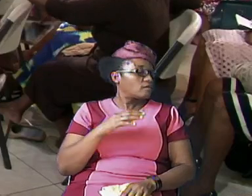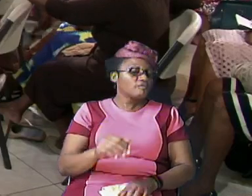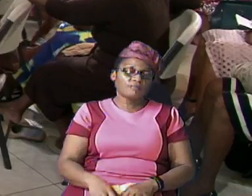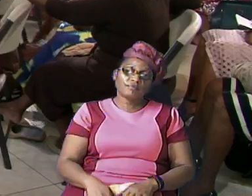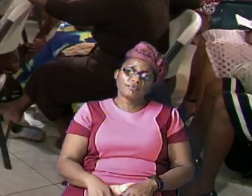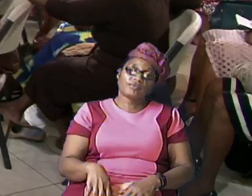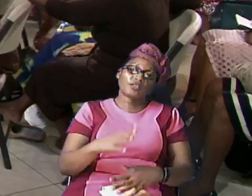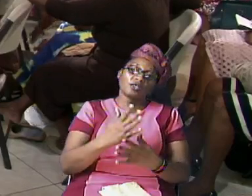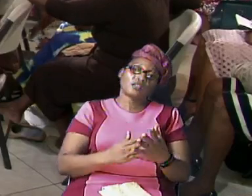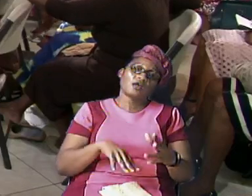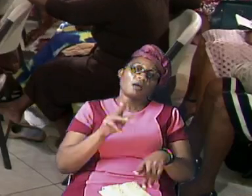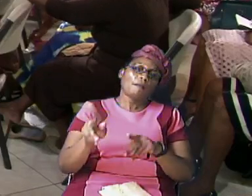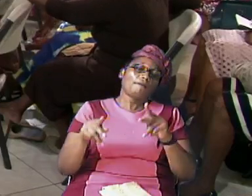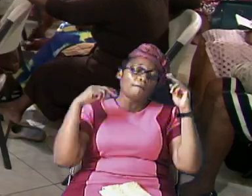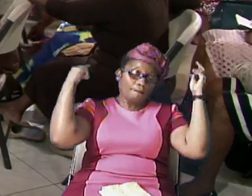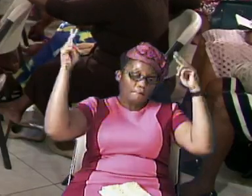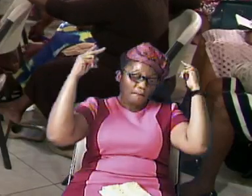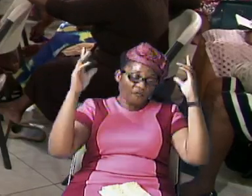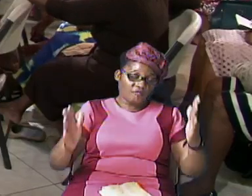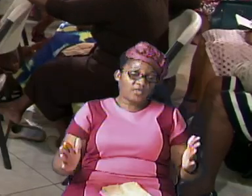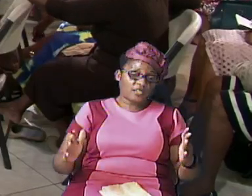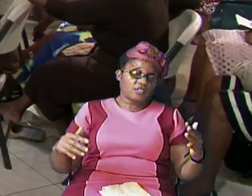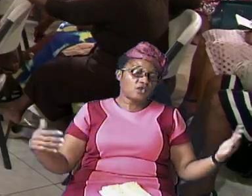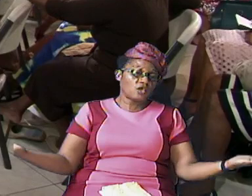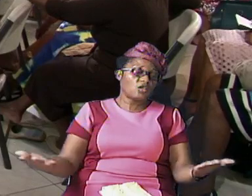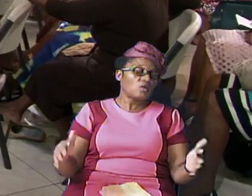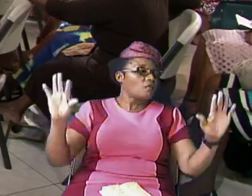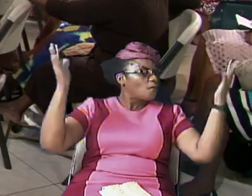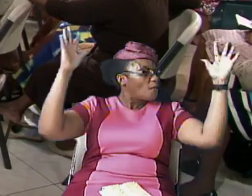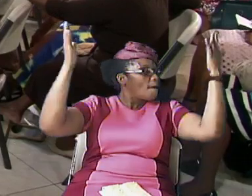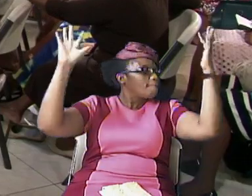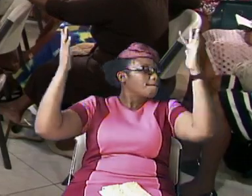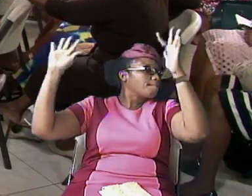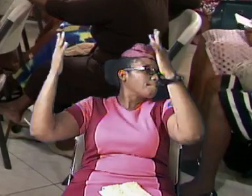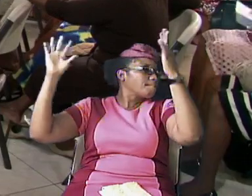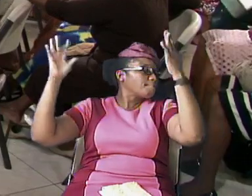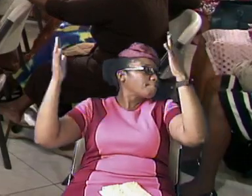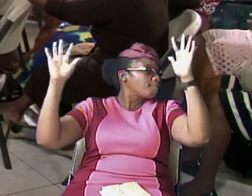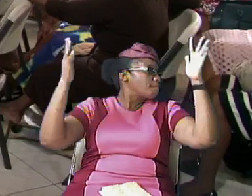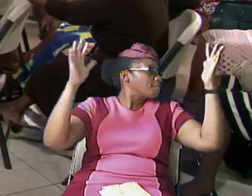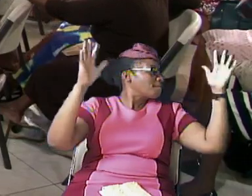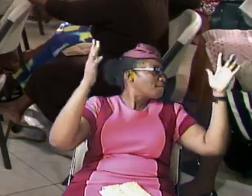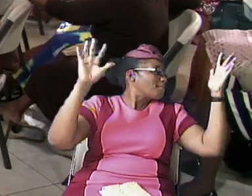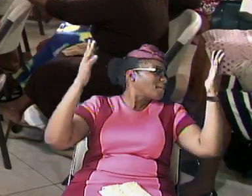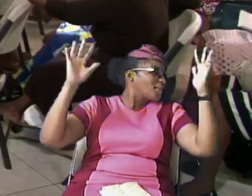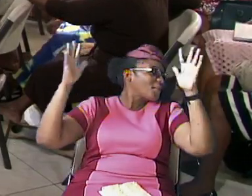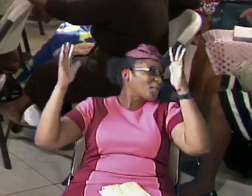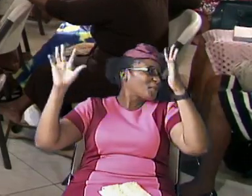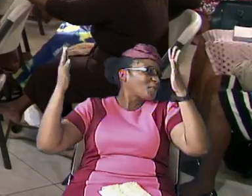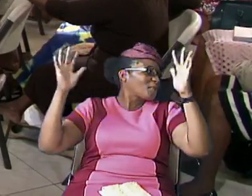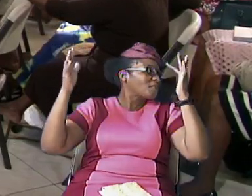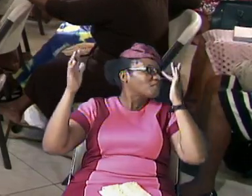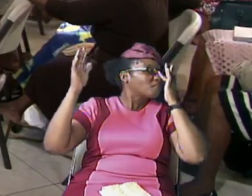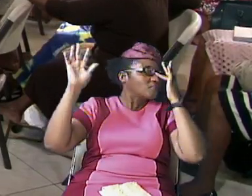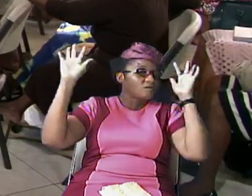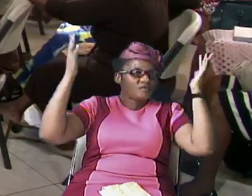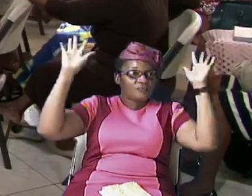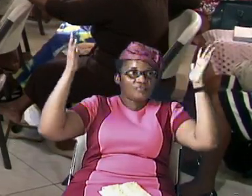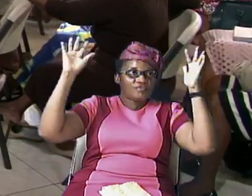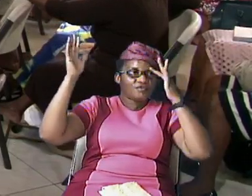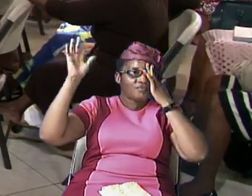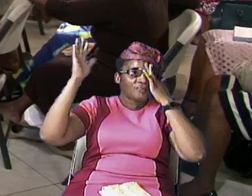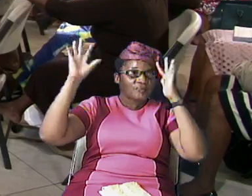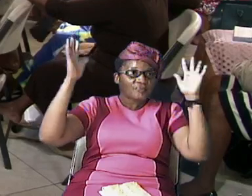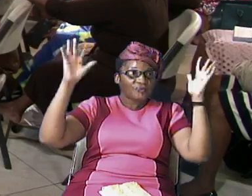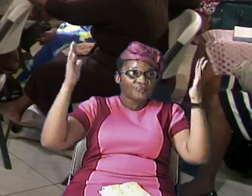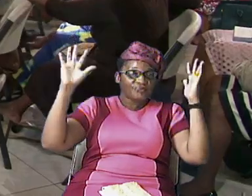but at the same time, they're visitors. But let's put our hands together for all those that are here, that are visiting. We have called